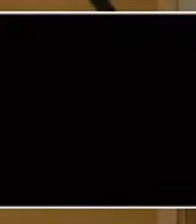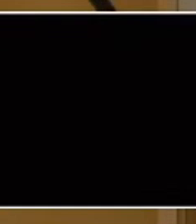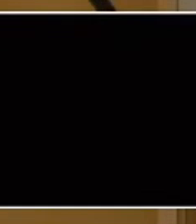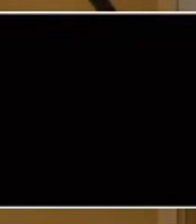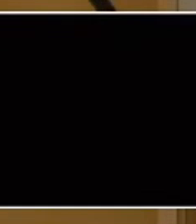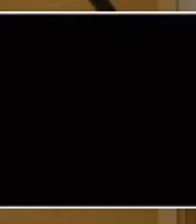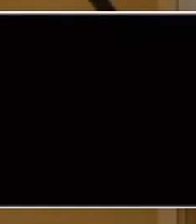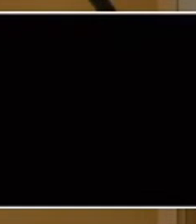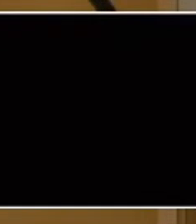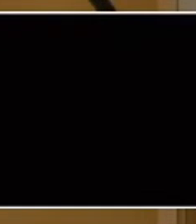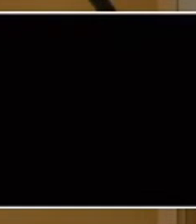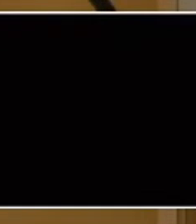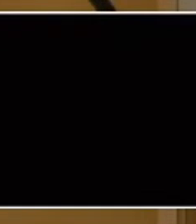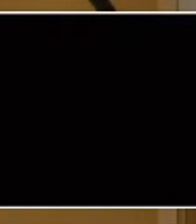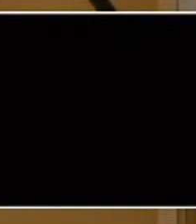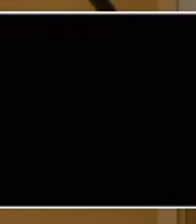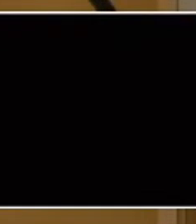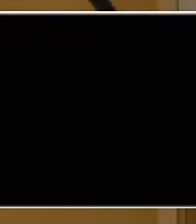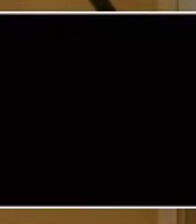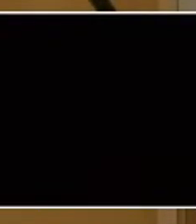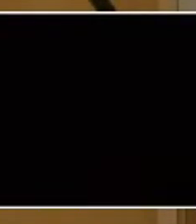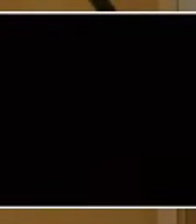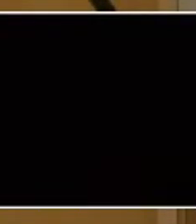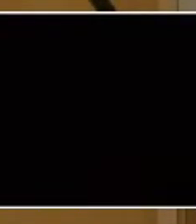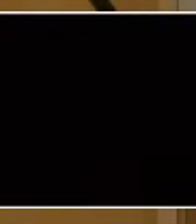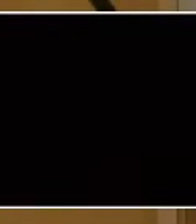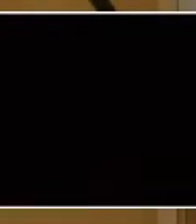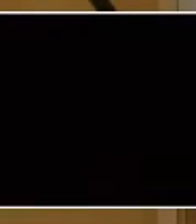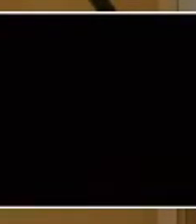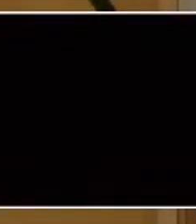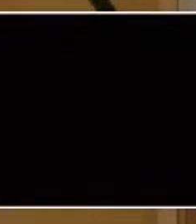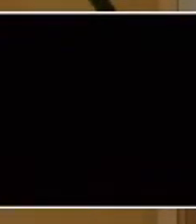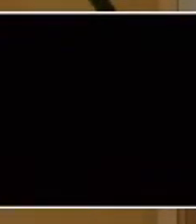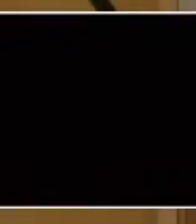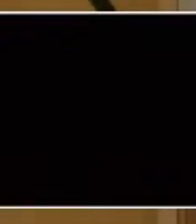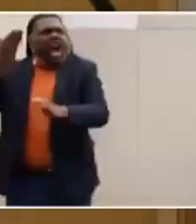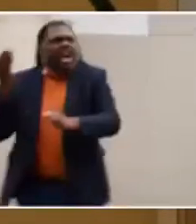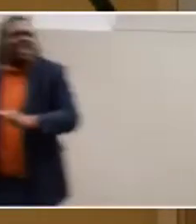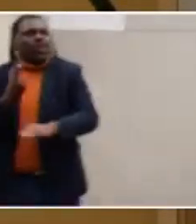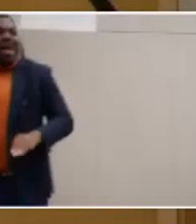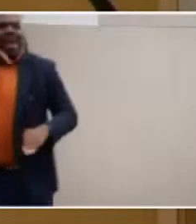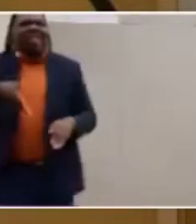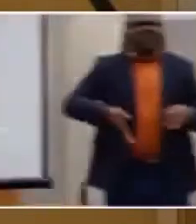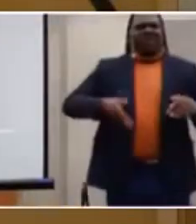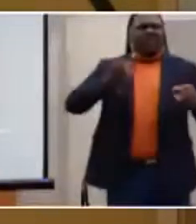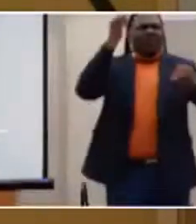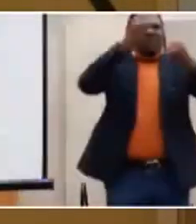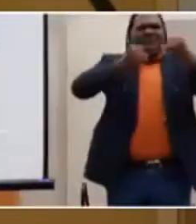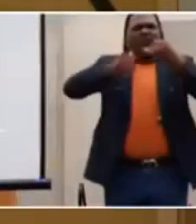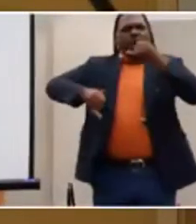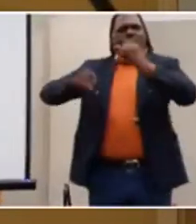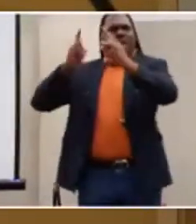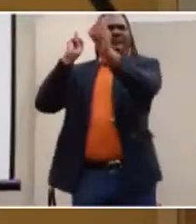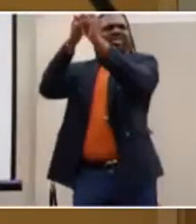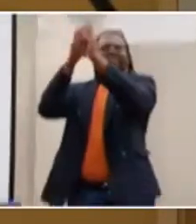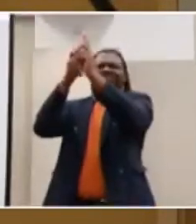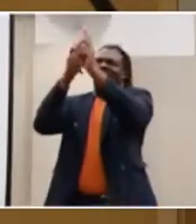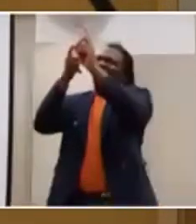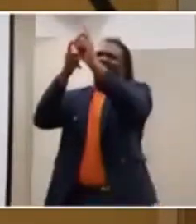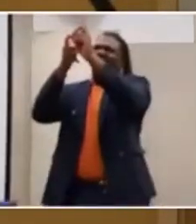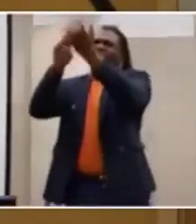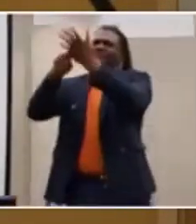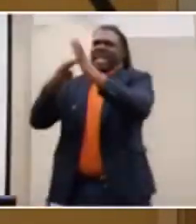is always under construction, right? There is no final destination for where we need to be. We have